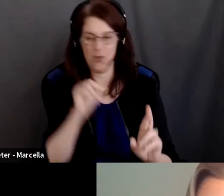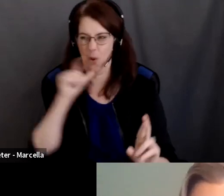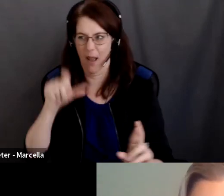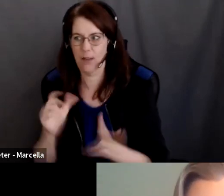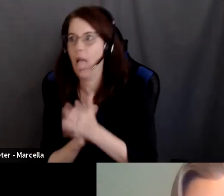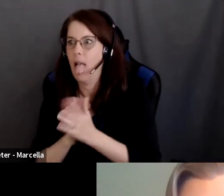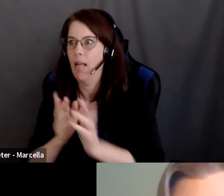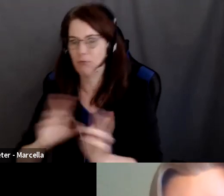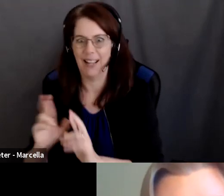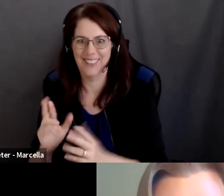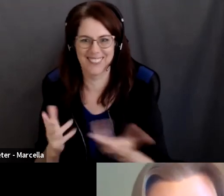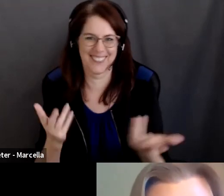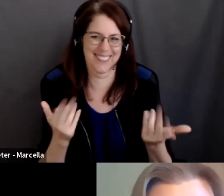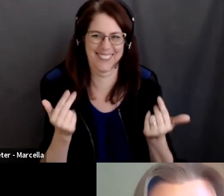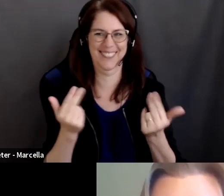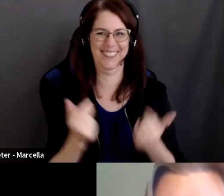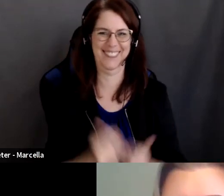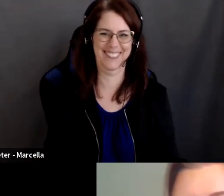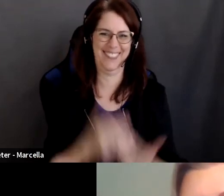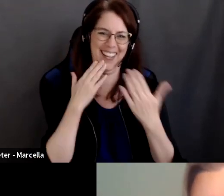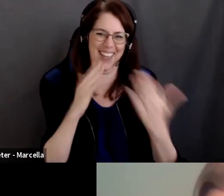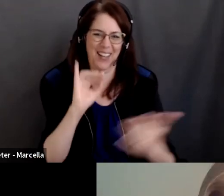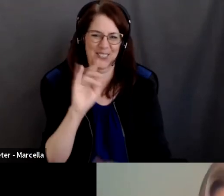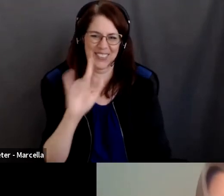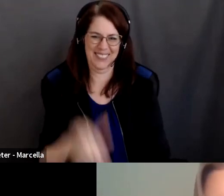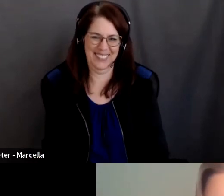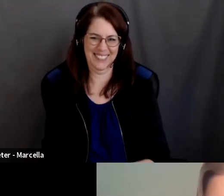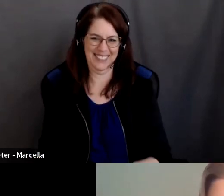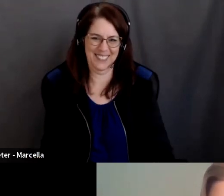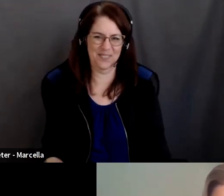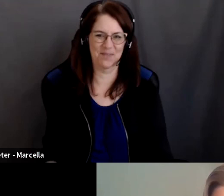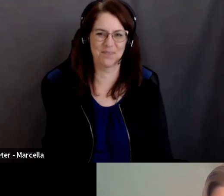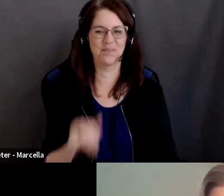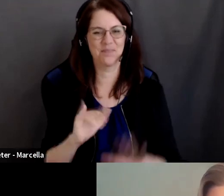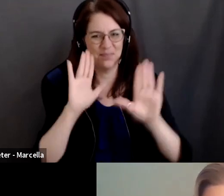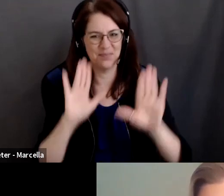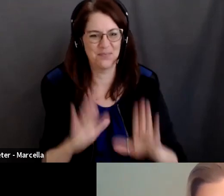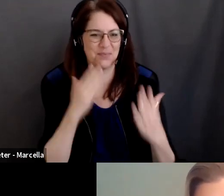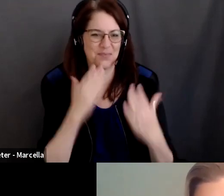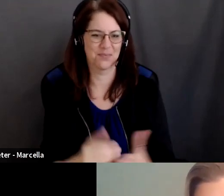Thank you, Jill. Thank you. That was great.